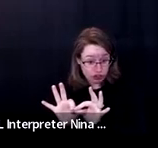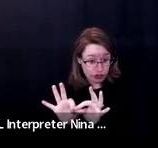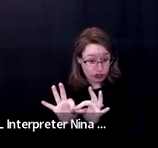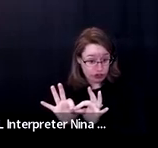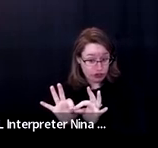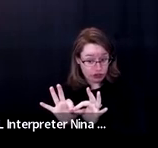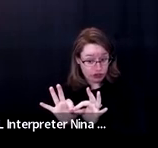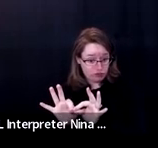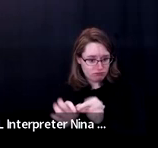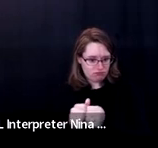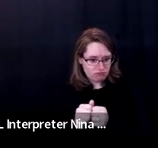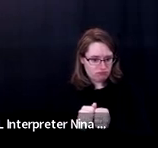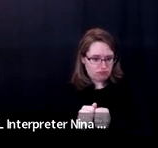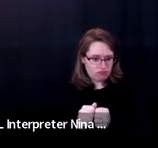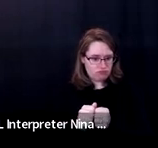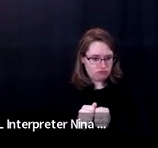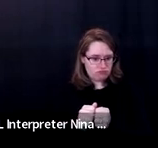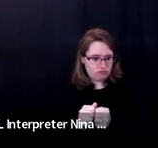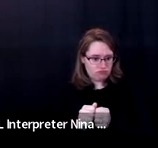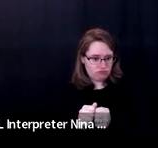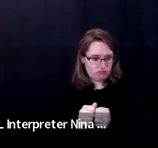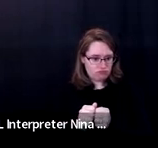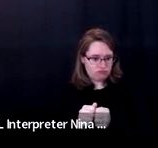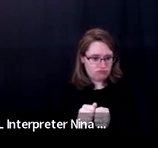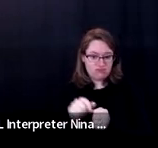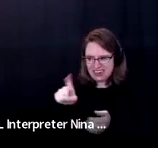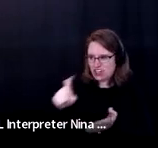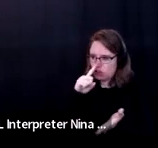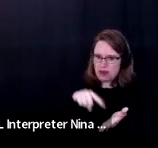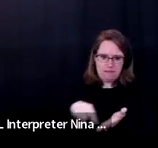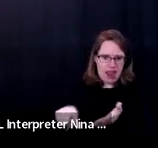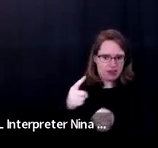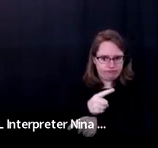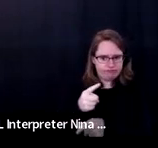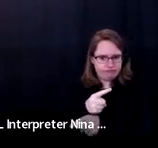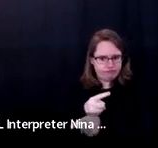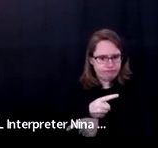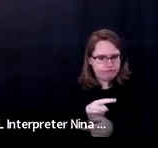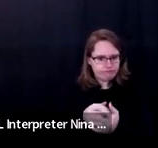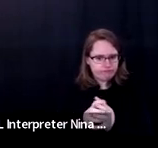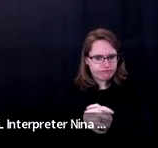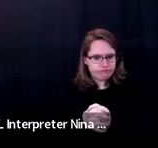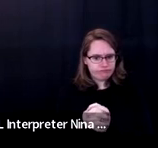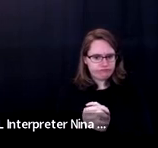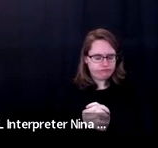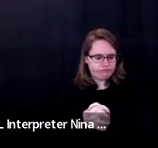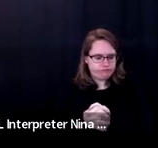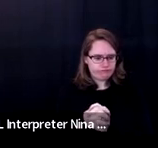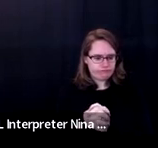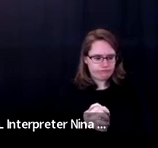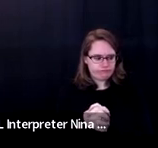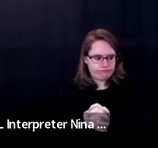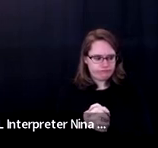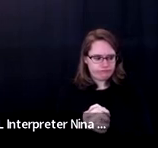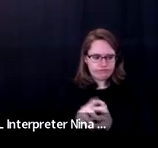critical, then they should pay a wage rate that will